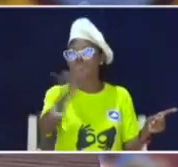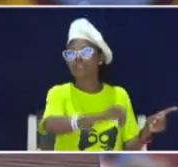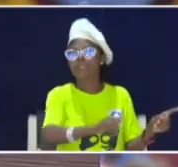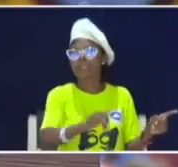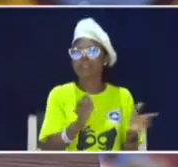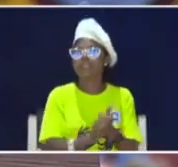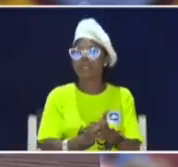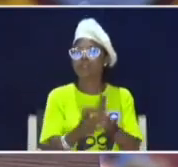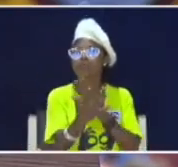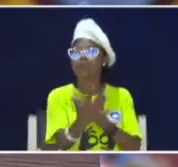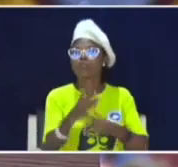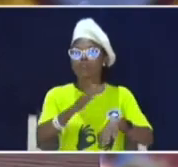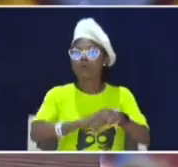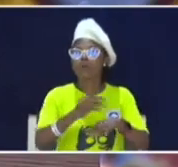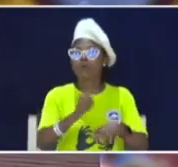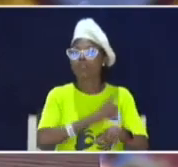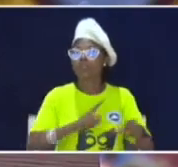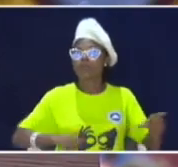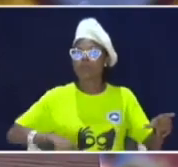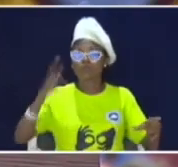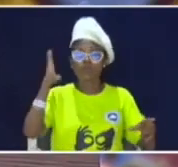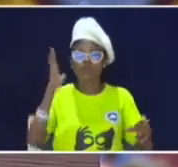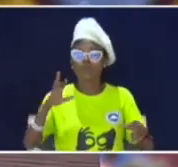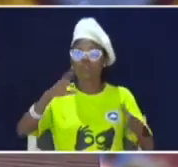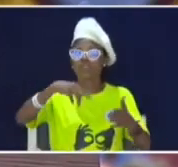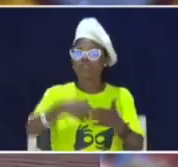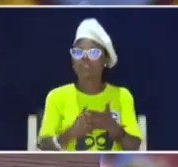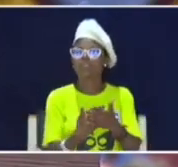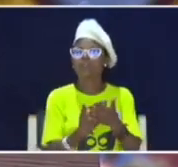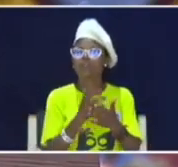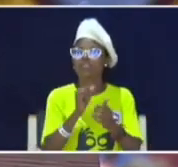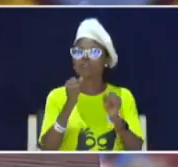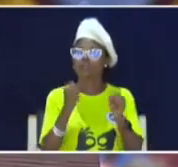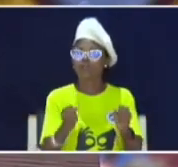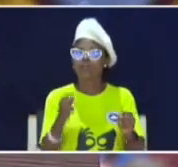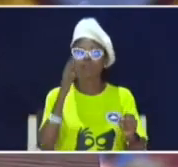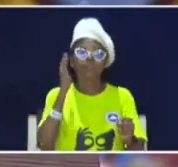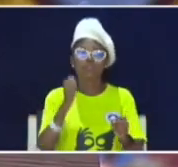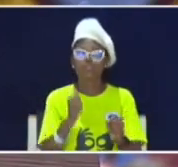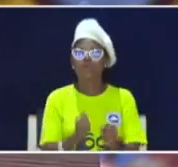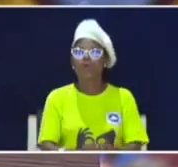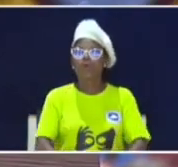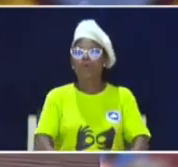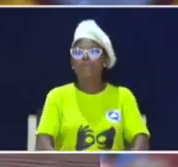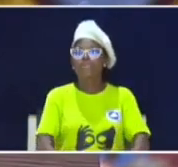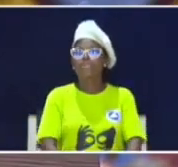wait upon the Lord shall renew their strength. They shall mount up with wings as eagles.